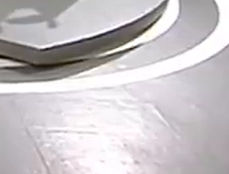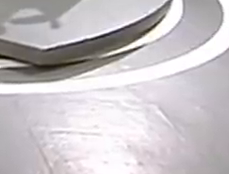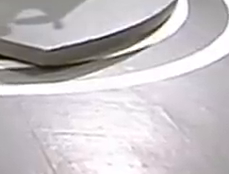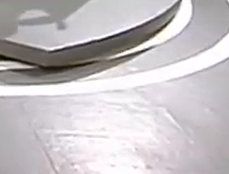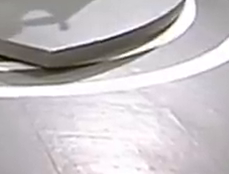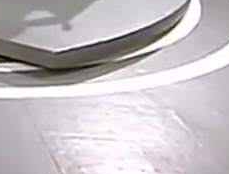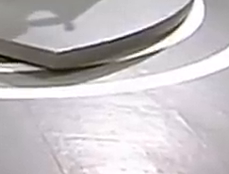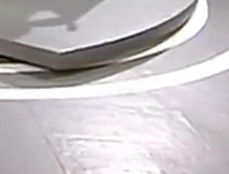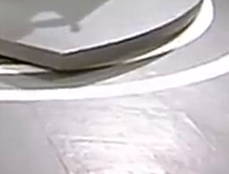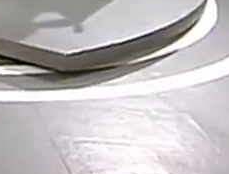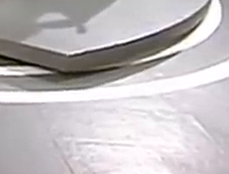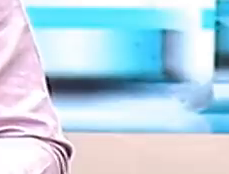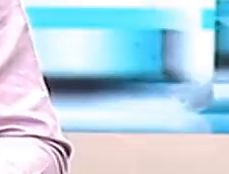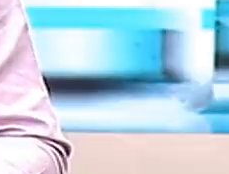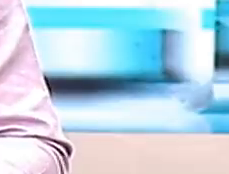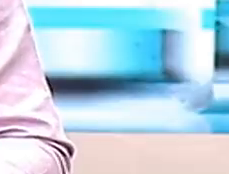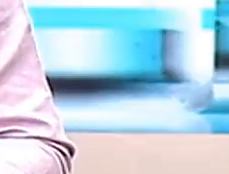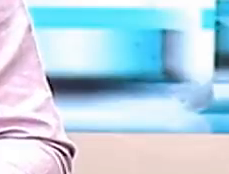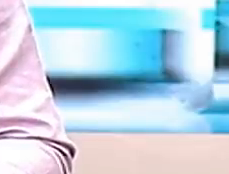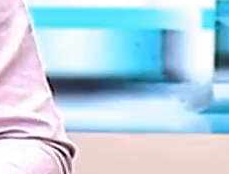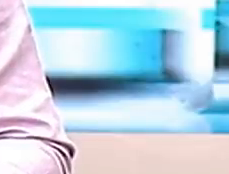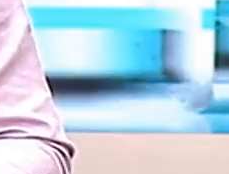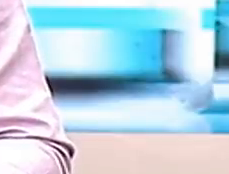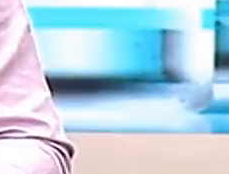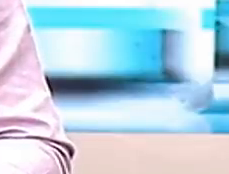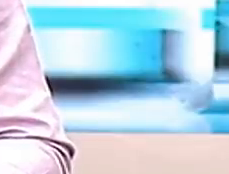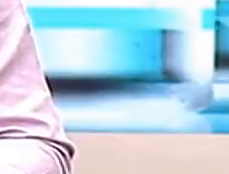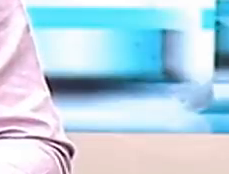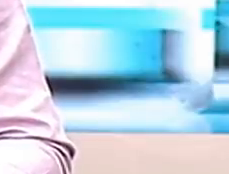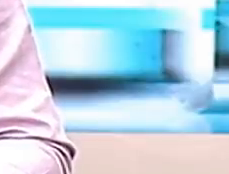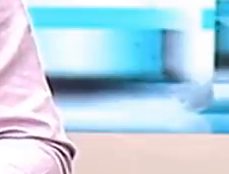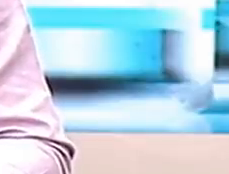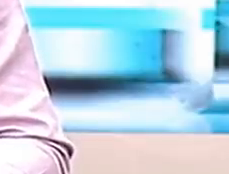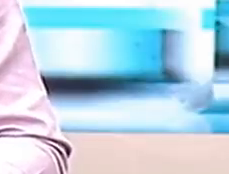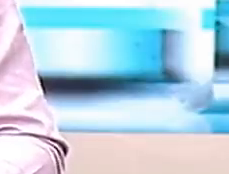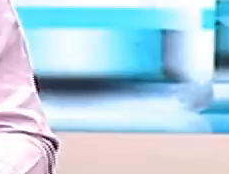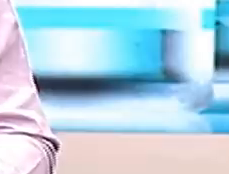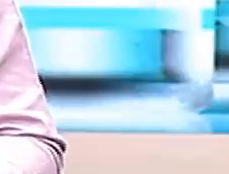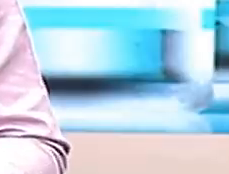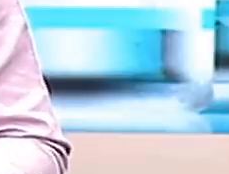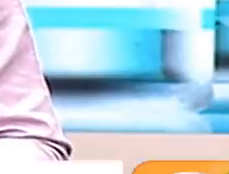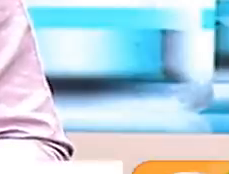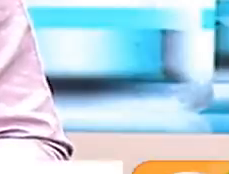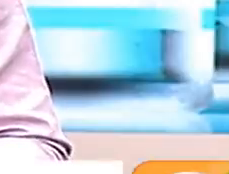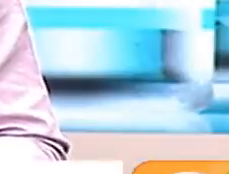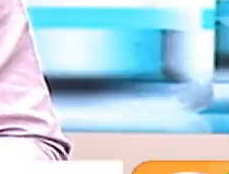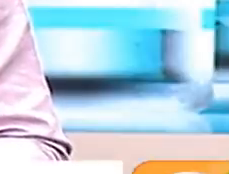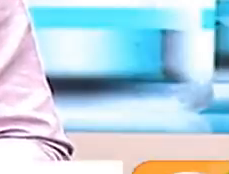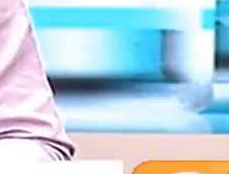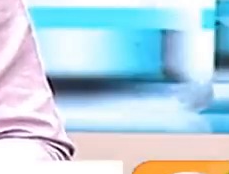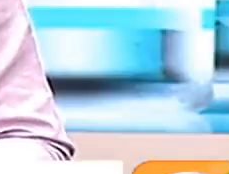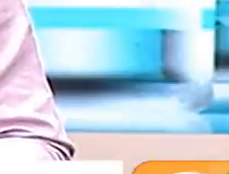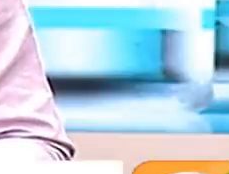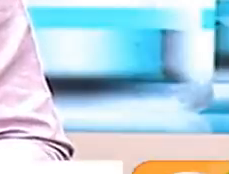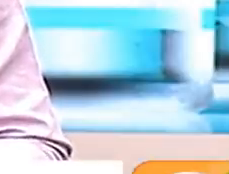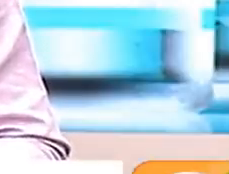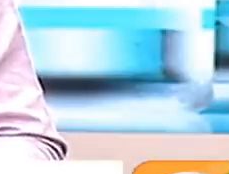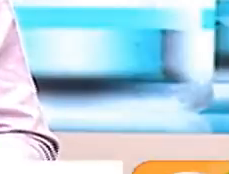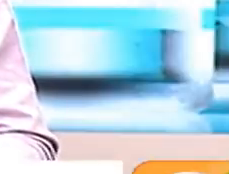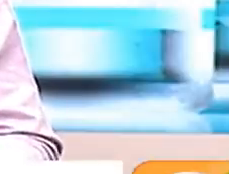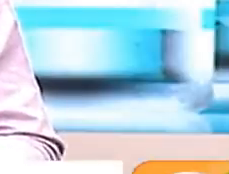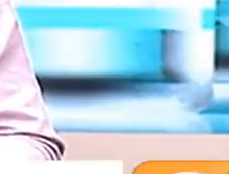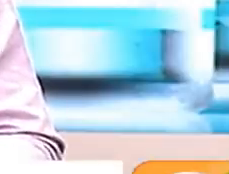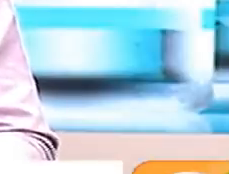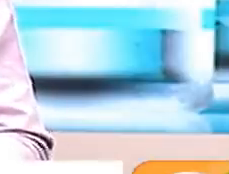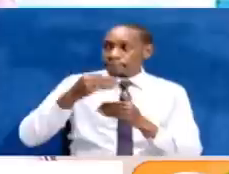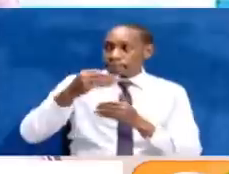Good evening. The News Gang is here tonight. Variants, vaccines, and now a job for senior citizens. Is there an end